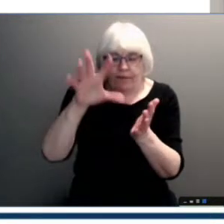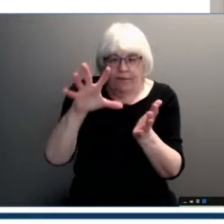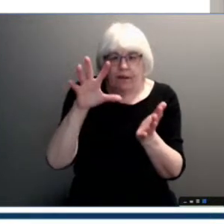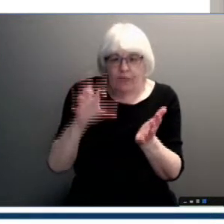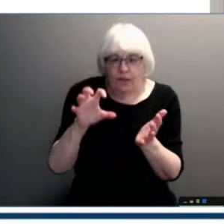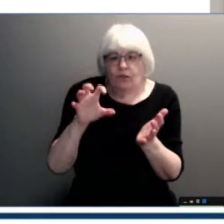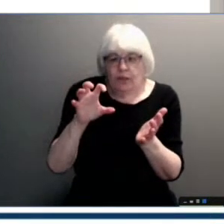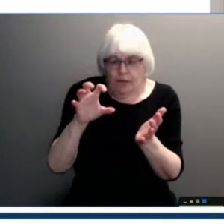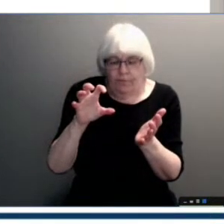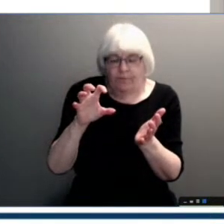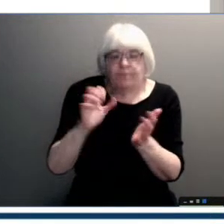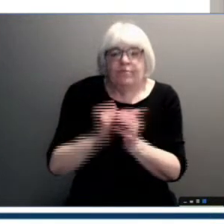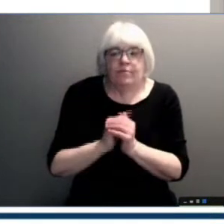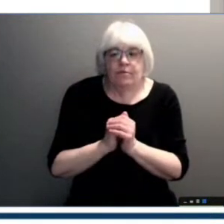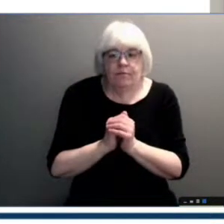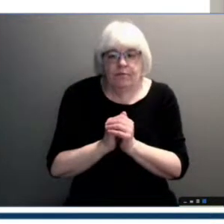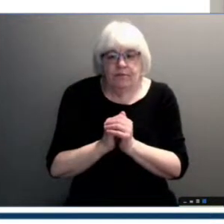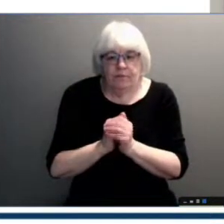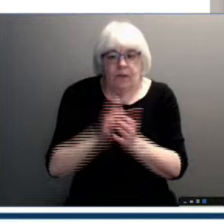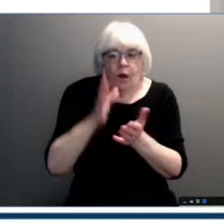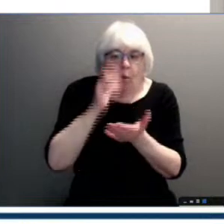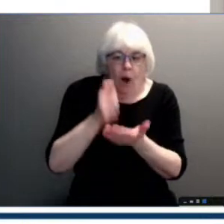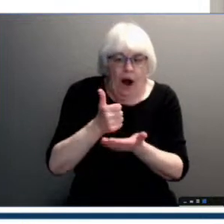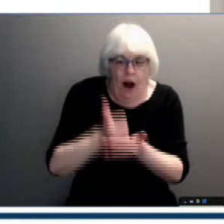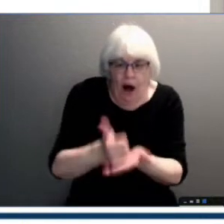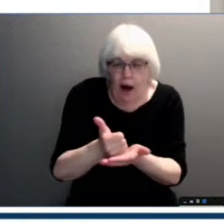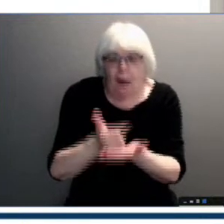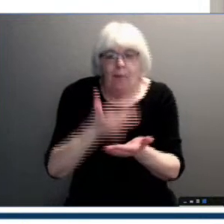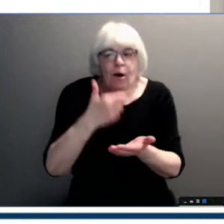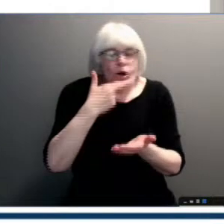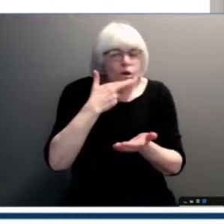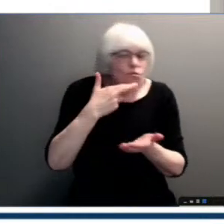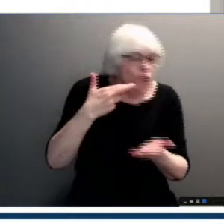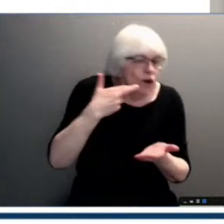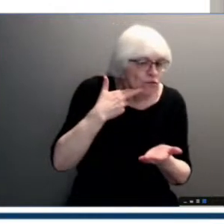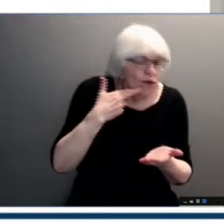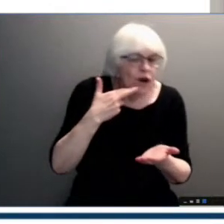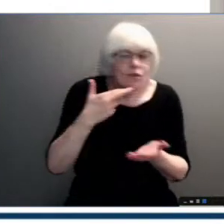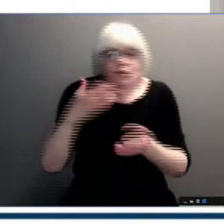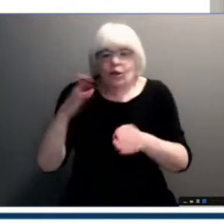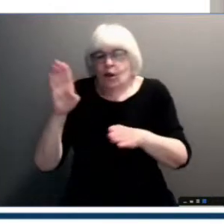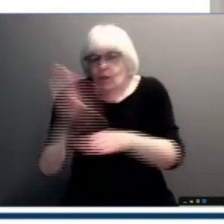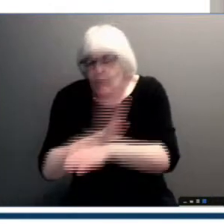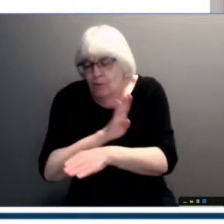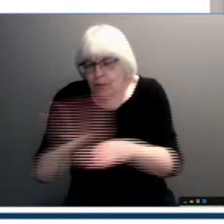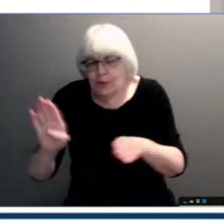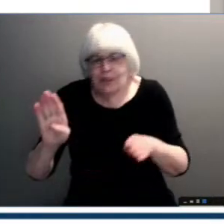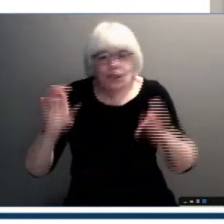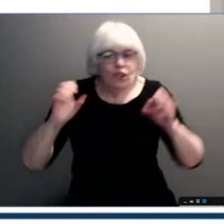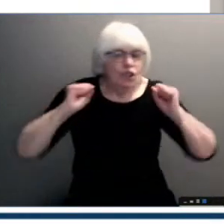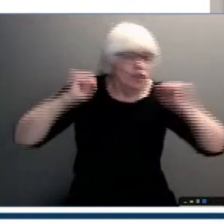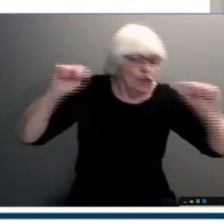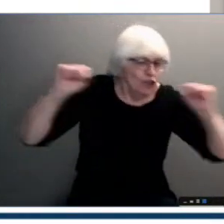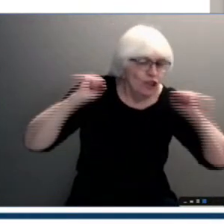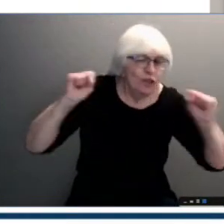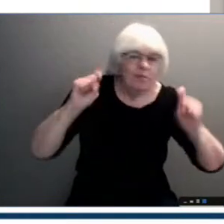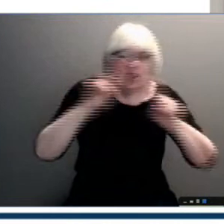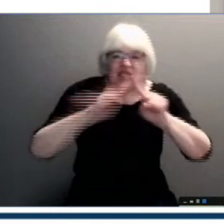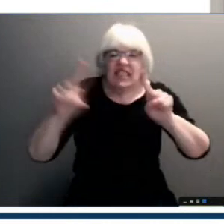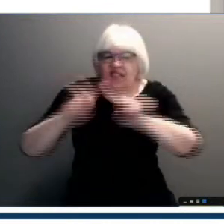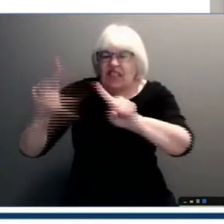gyms, and recreational facilities. There'll be a full list, and the criteria will be promoted widely over the next couple of